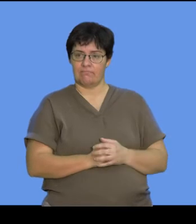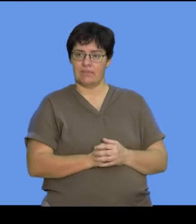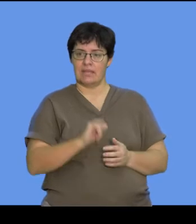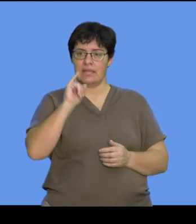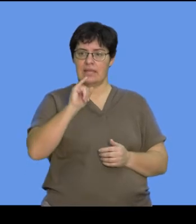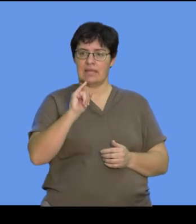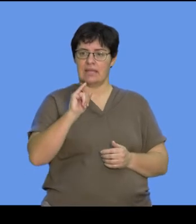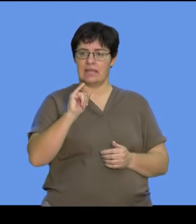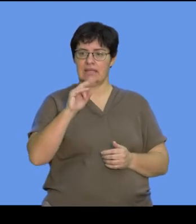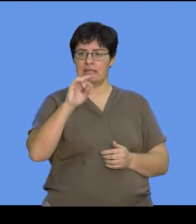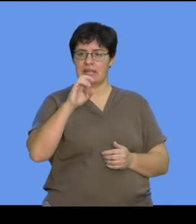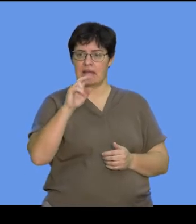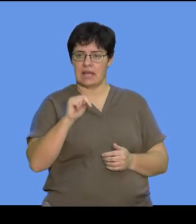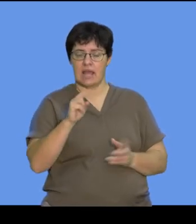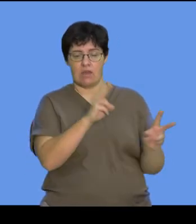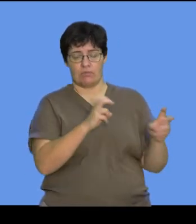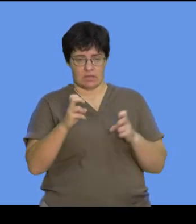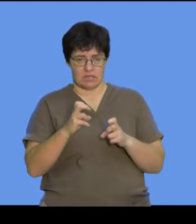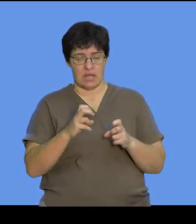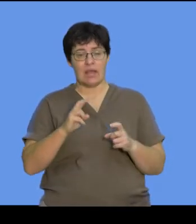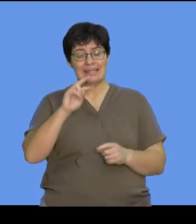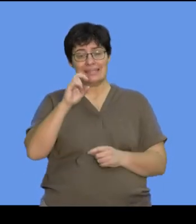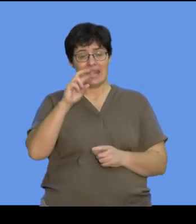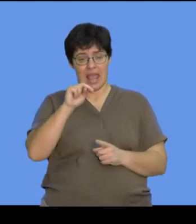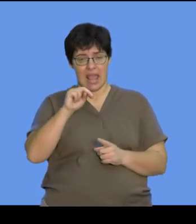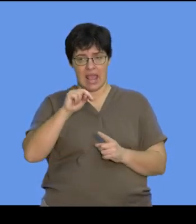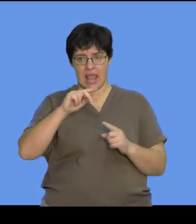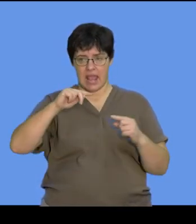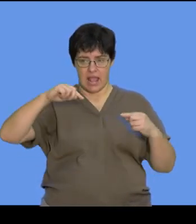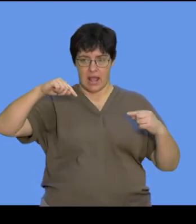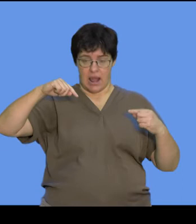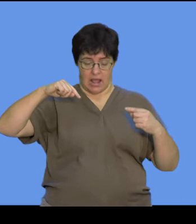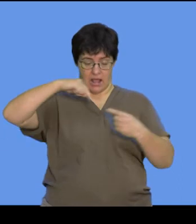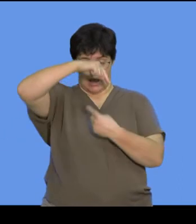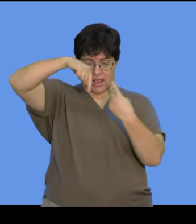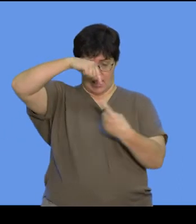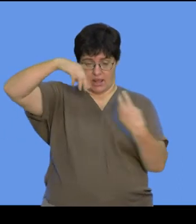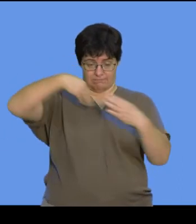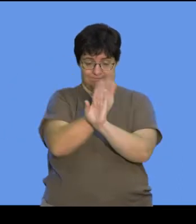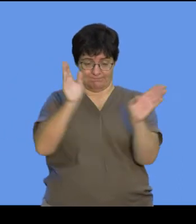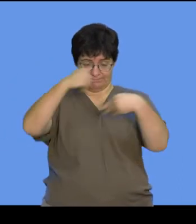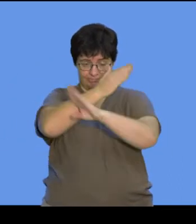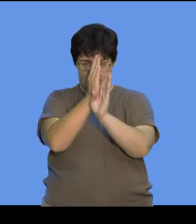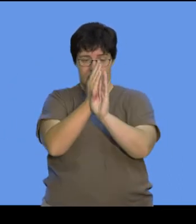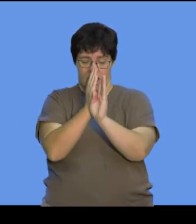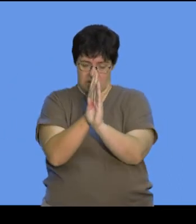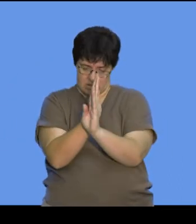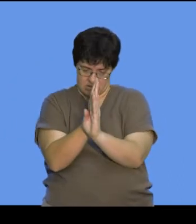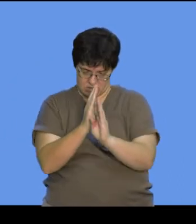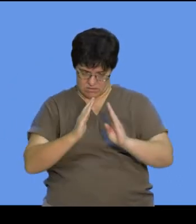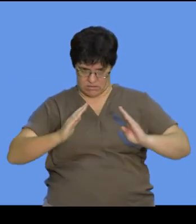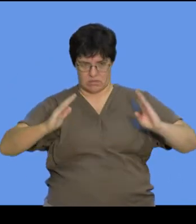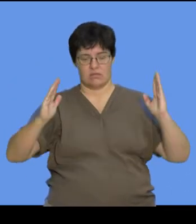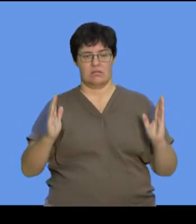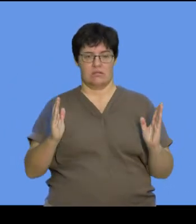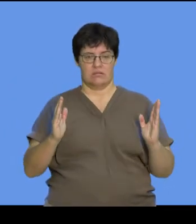DNA replication is that the DNA will unwind and unzip. So here we see the DNA molecule. It's going